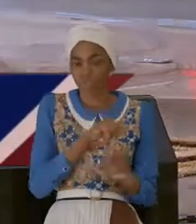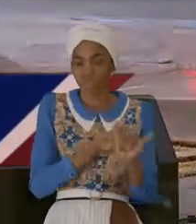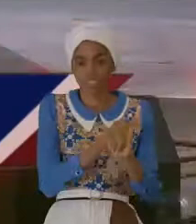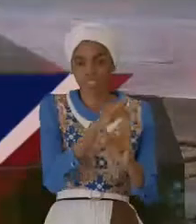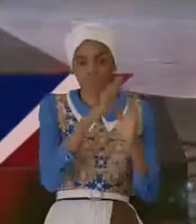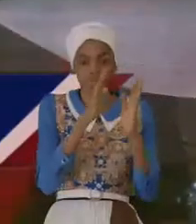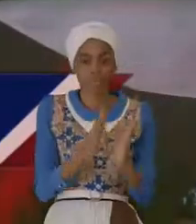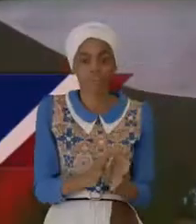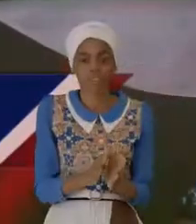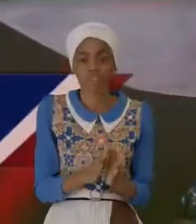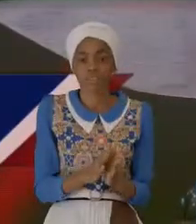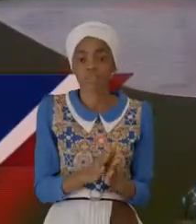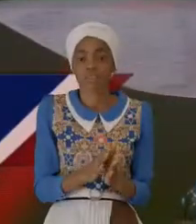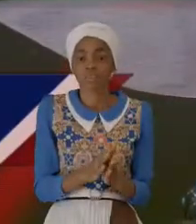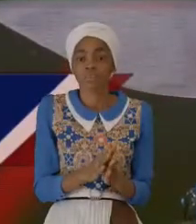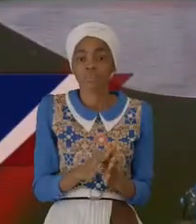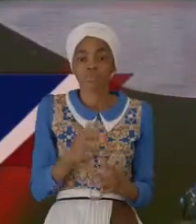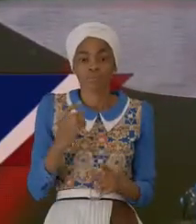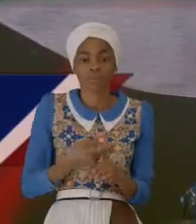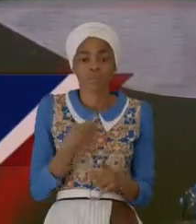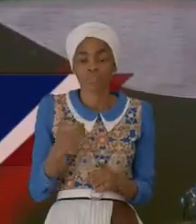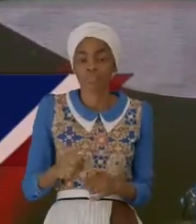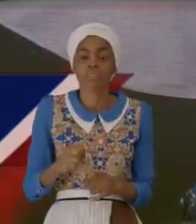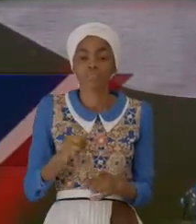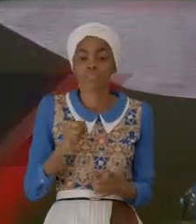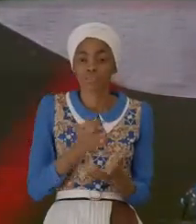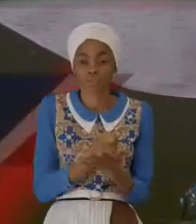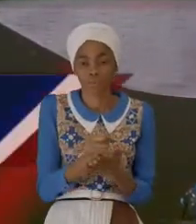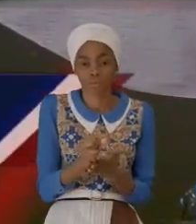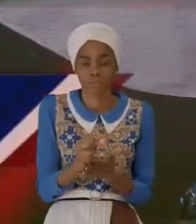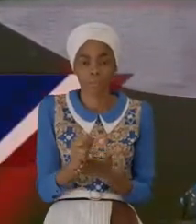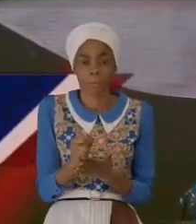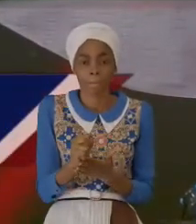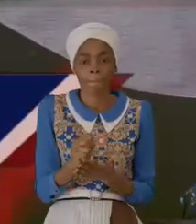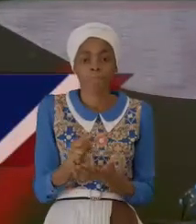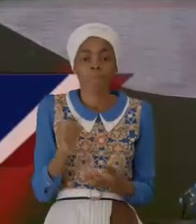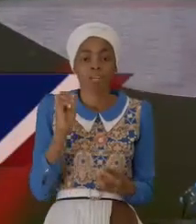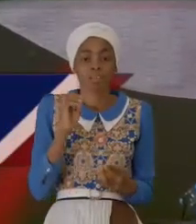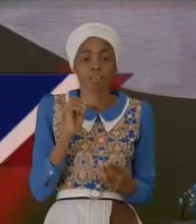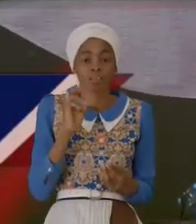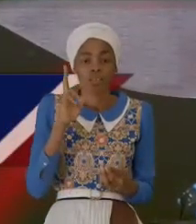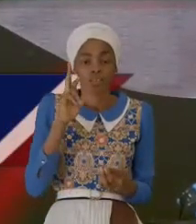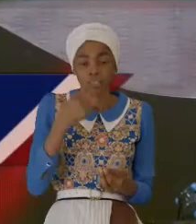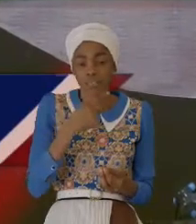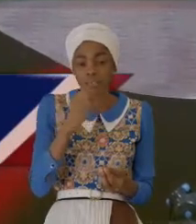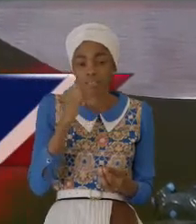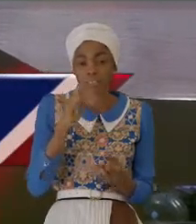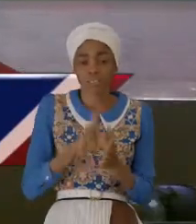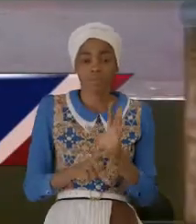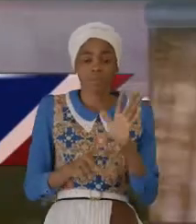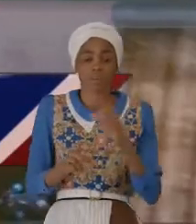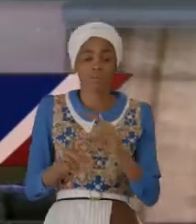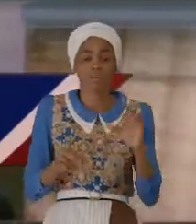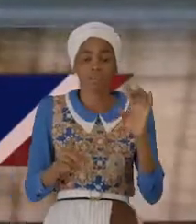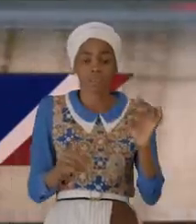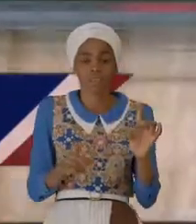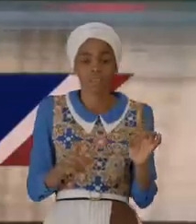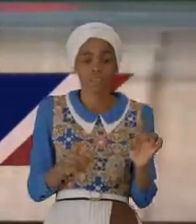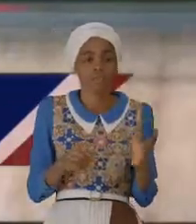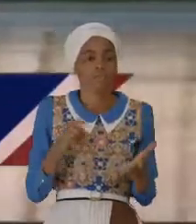from the truth look at Galatians 5 verse 8. this